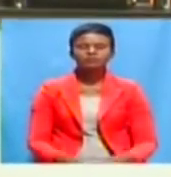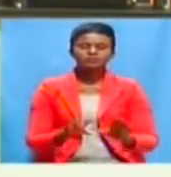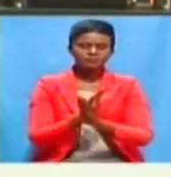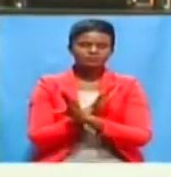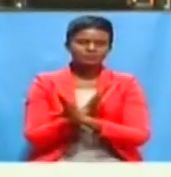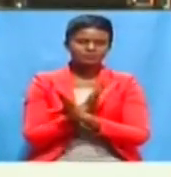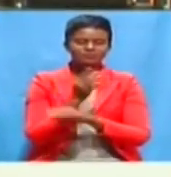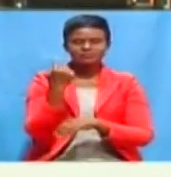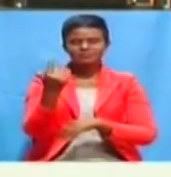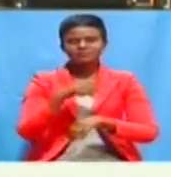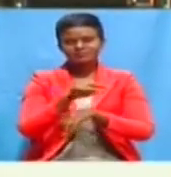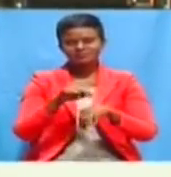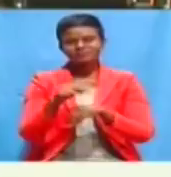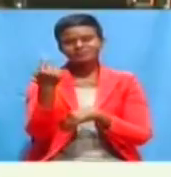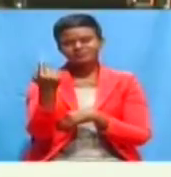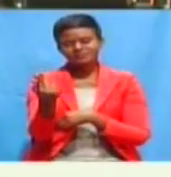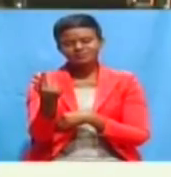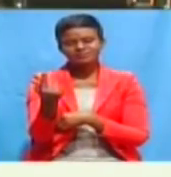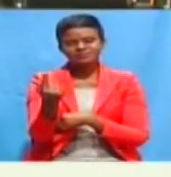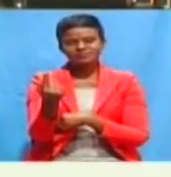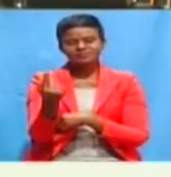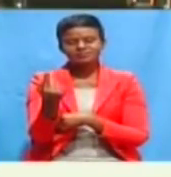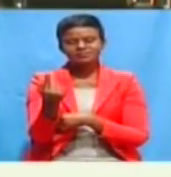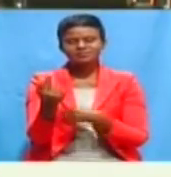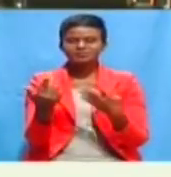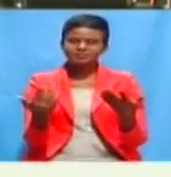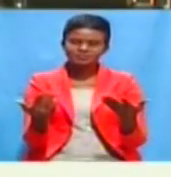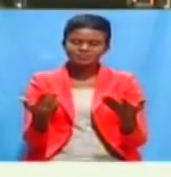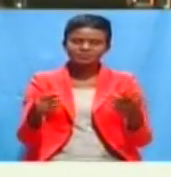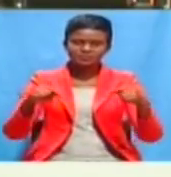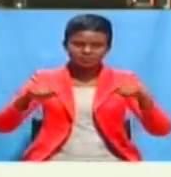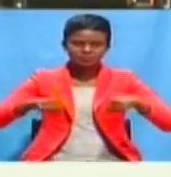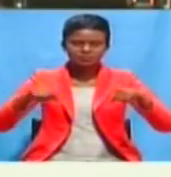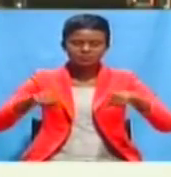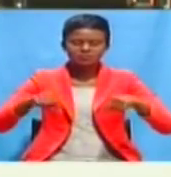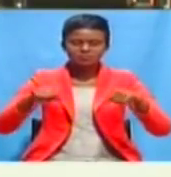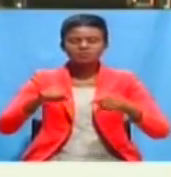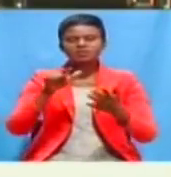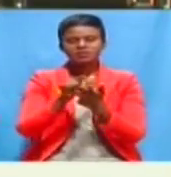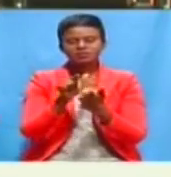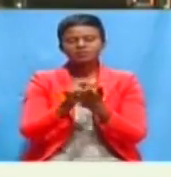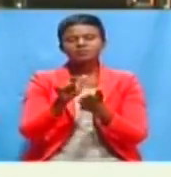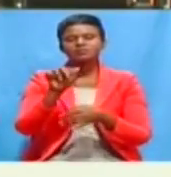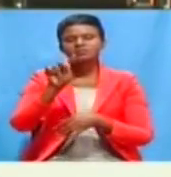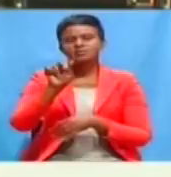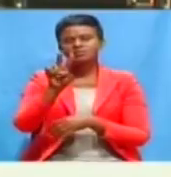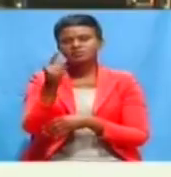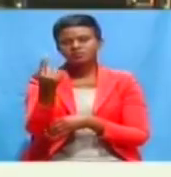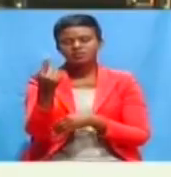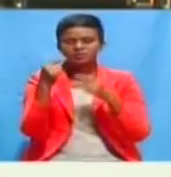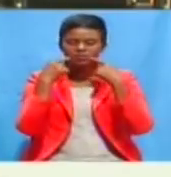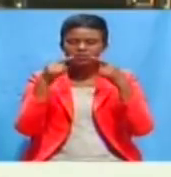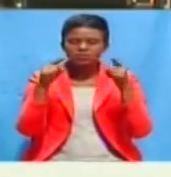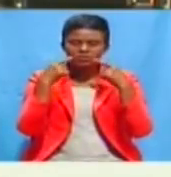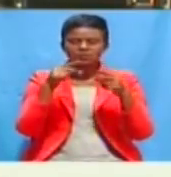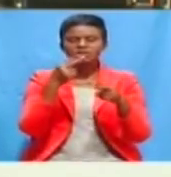One Zambia, One Nation. Live from our Lusaka studios with the news, my name is Collins